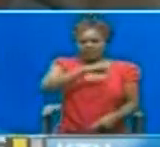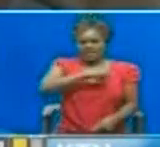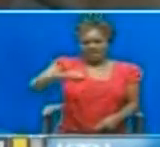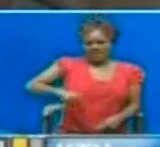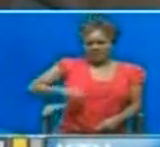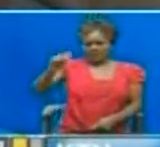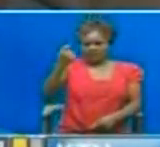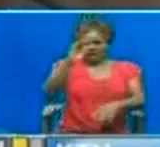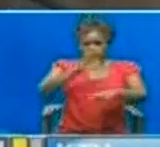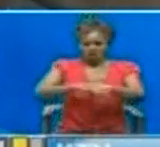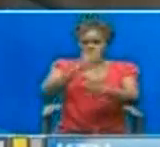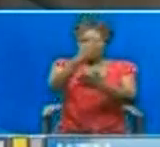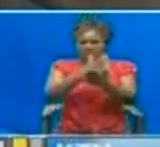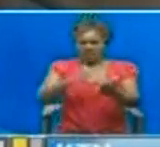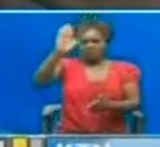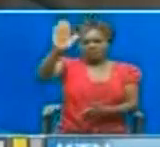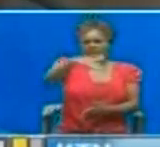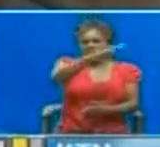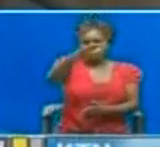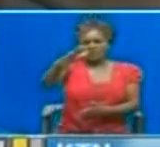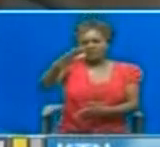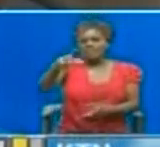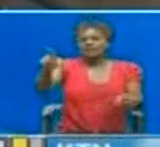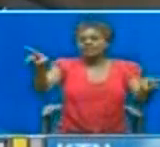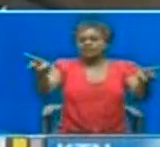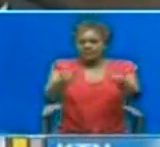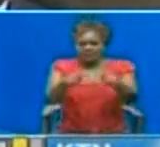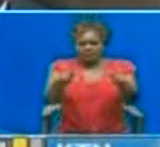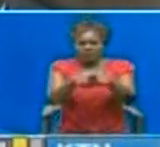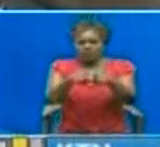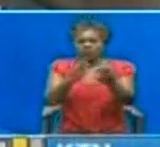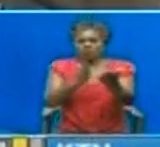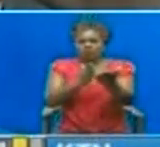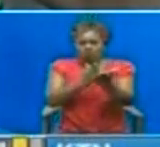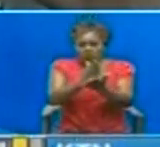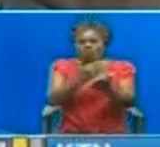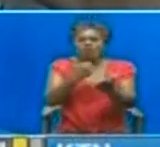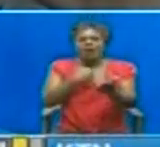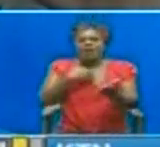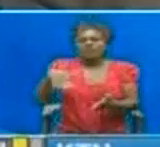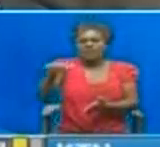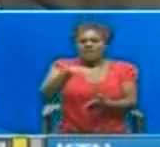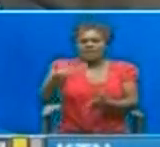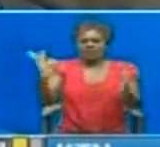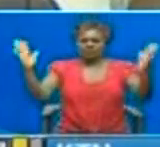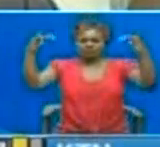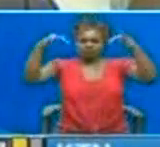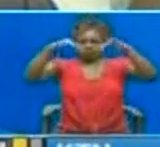Kenya, on behalf of the Parliament of Kenya, are privileged to host a regional summit